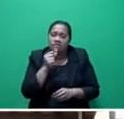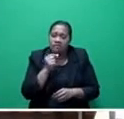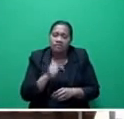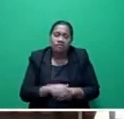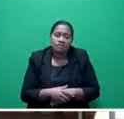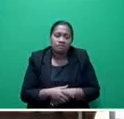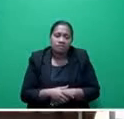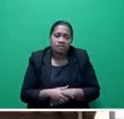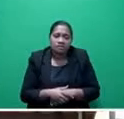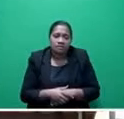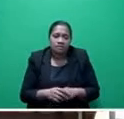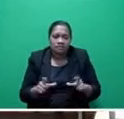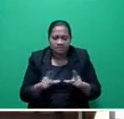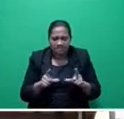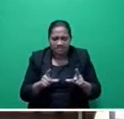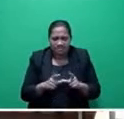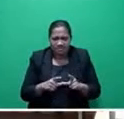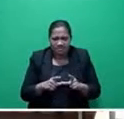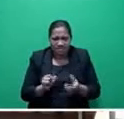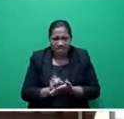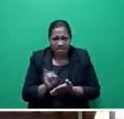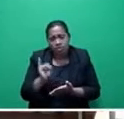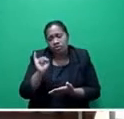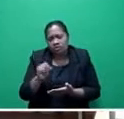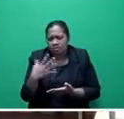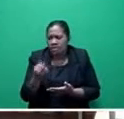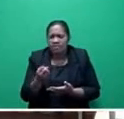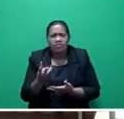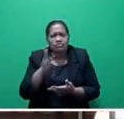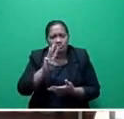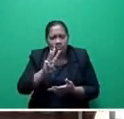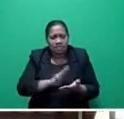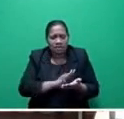relief by licensed financial institutions stood at $3 billion to